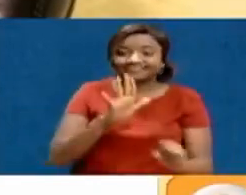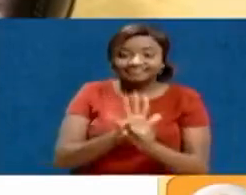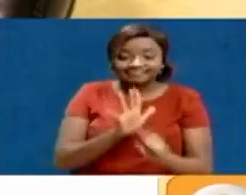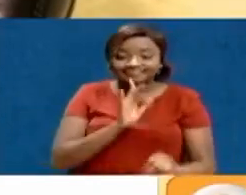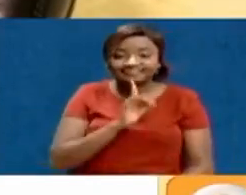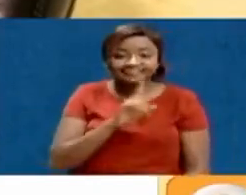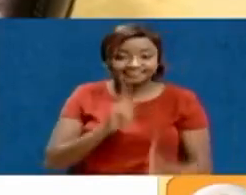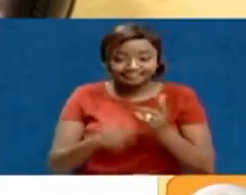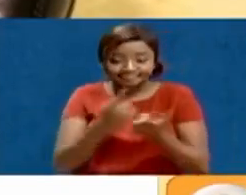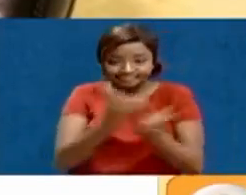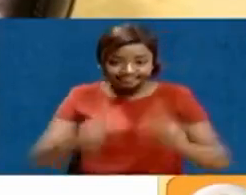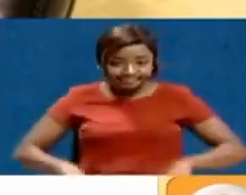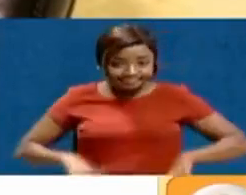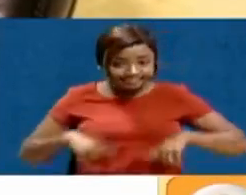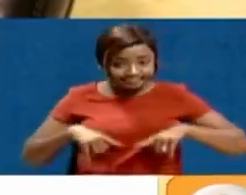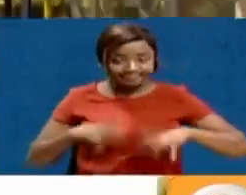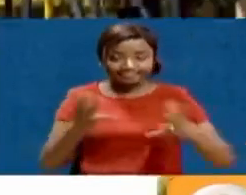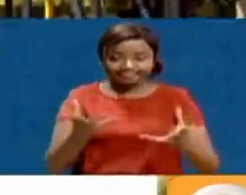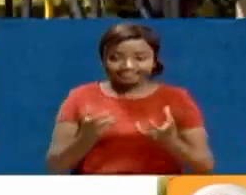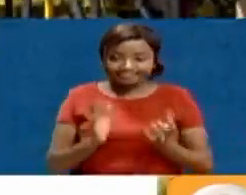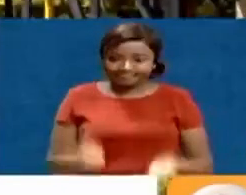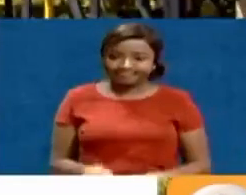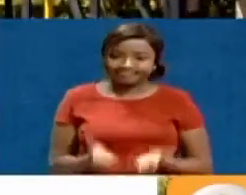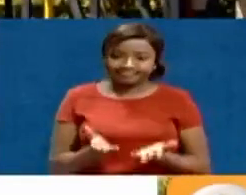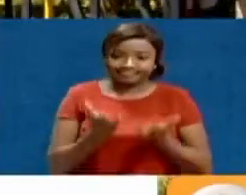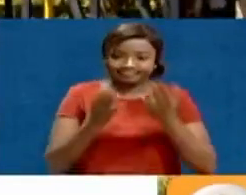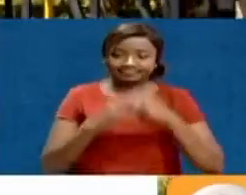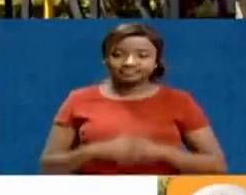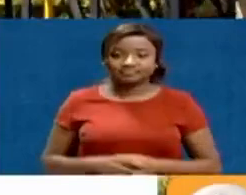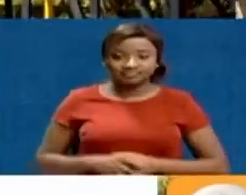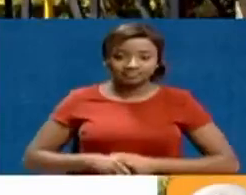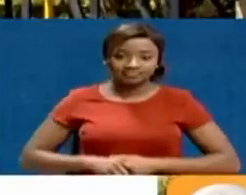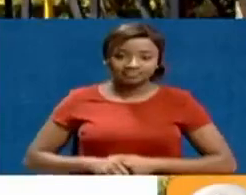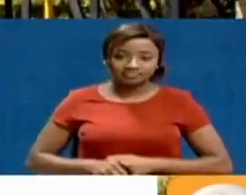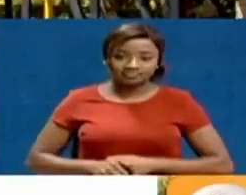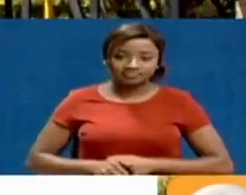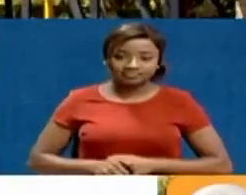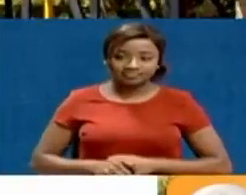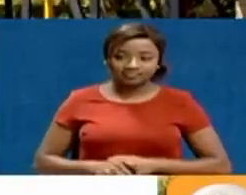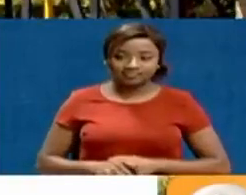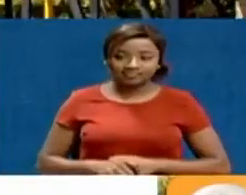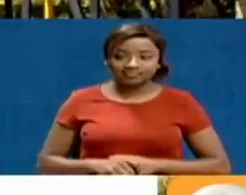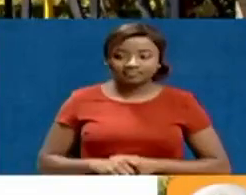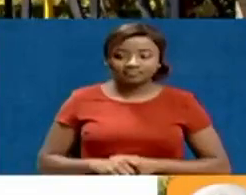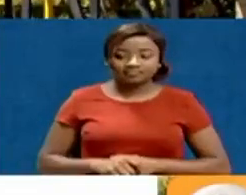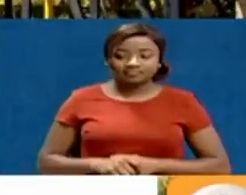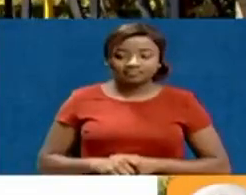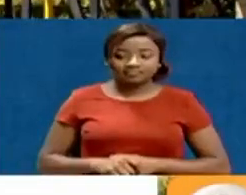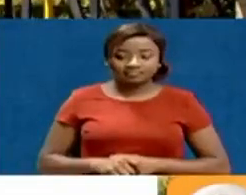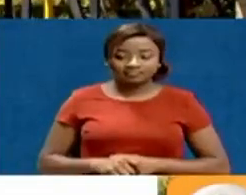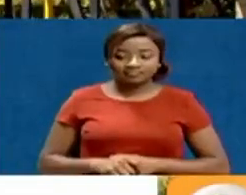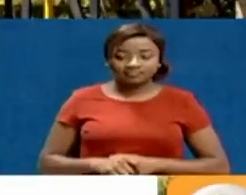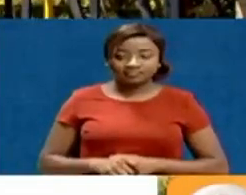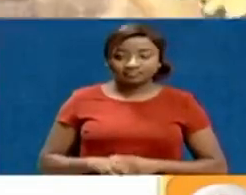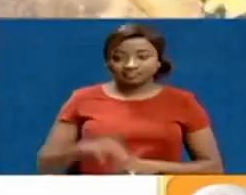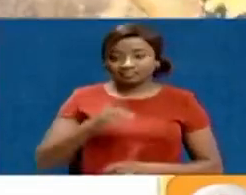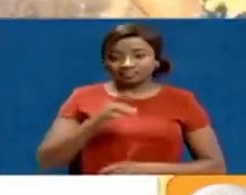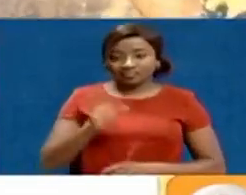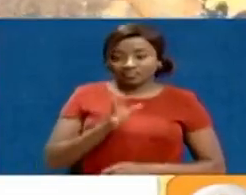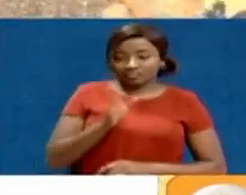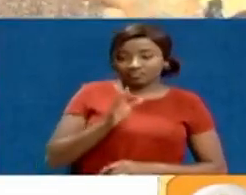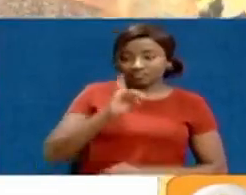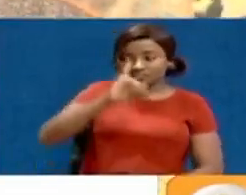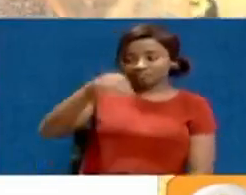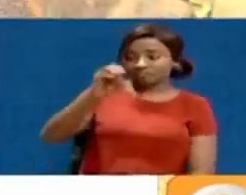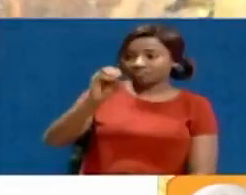they are in need to agree. Mtaalamu wa saikolojia anayesimamia kitengo maalum cha ushauri katika kituo hiki, Josephine Karari,